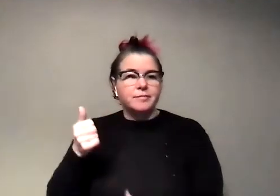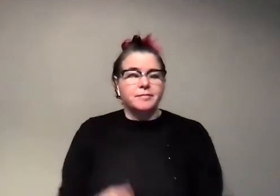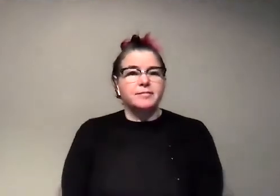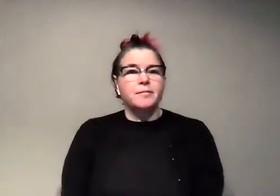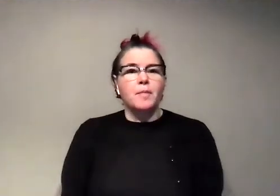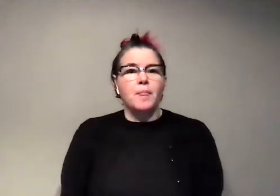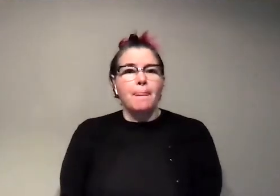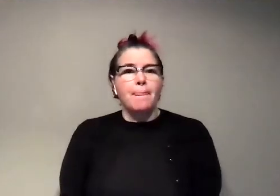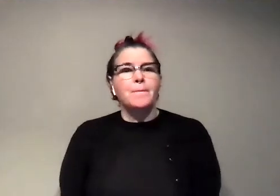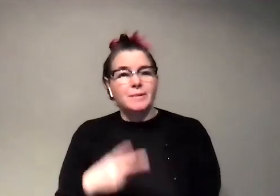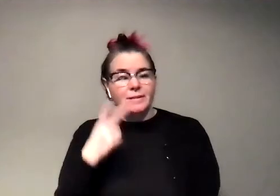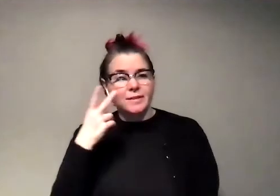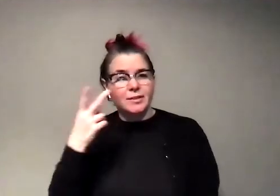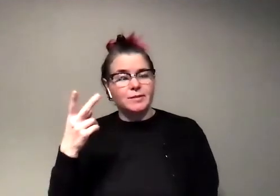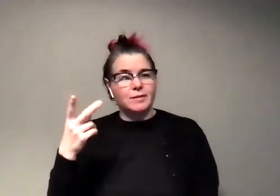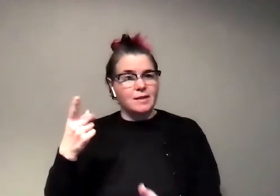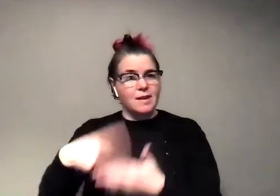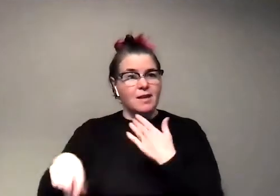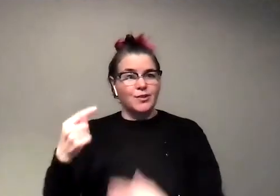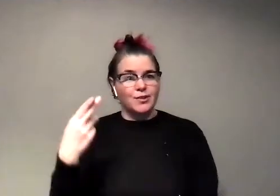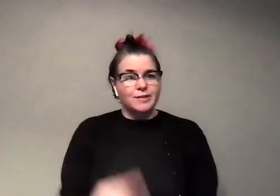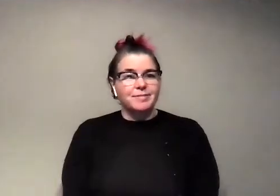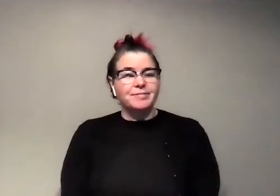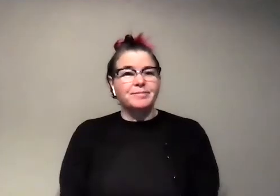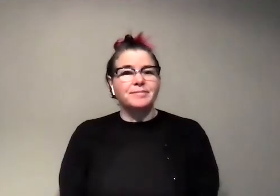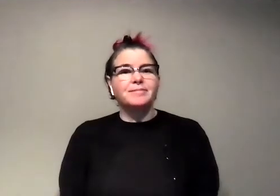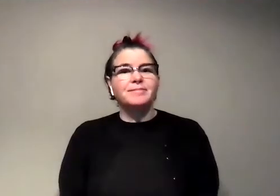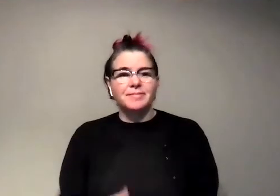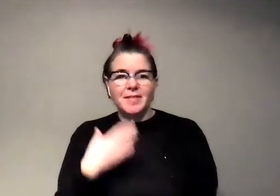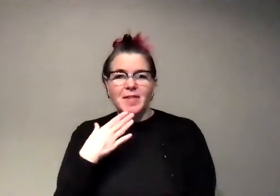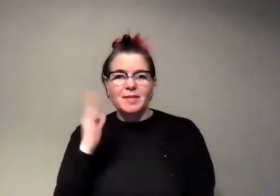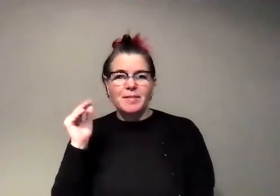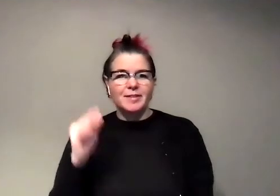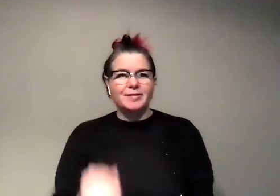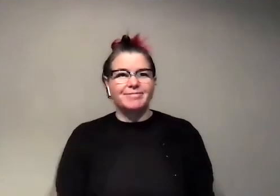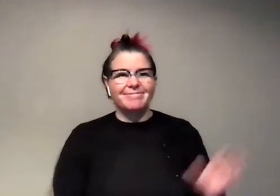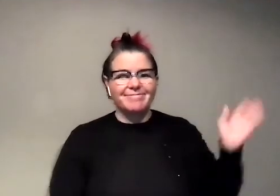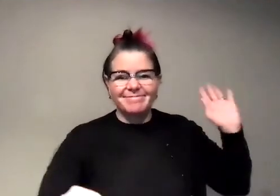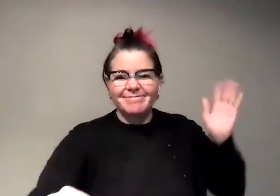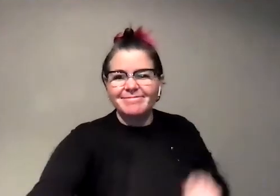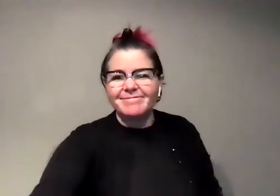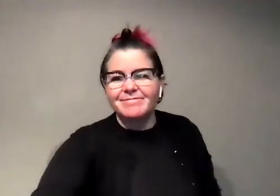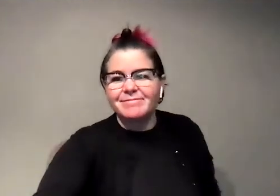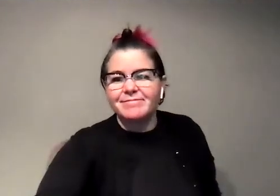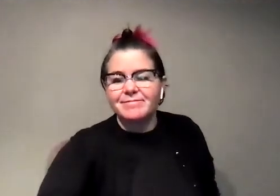And we'll see you all on Thursday. Thanks. Bye. Thanks. Bye.